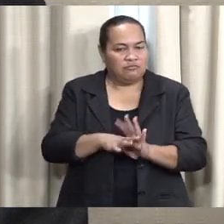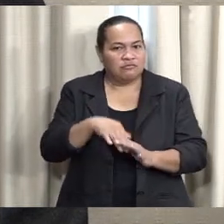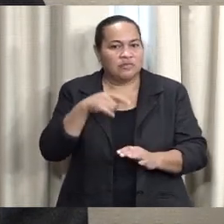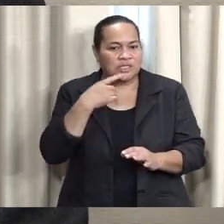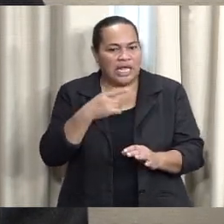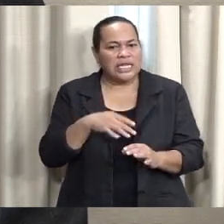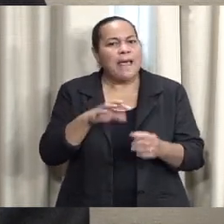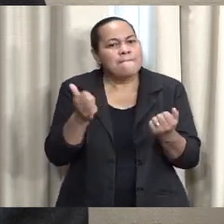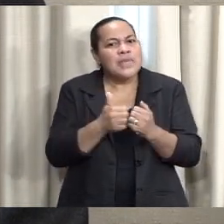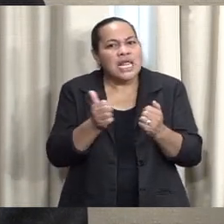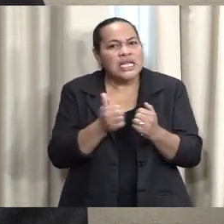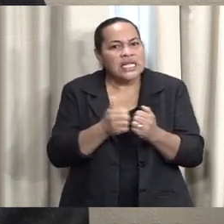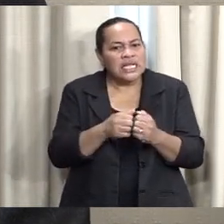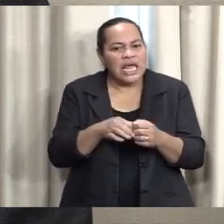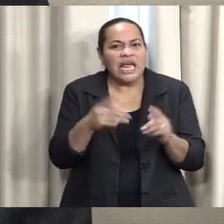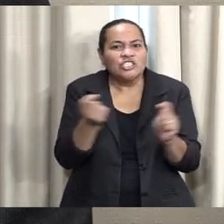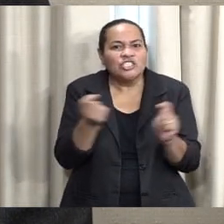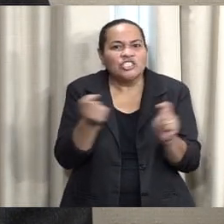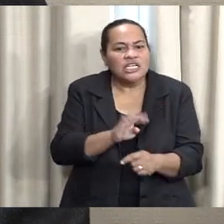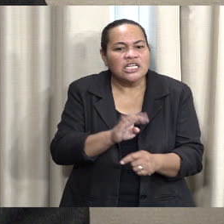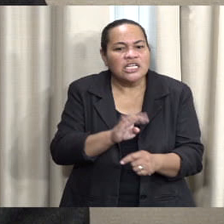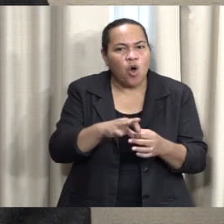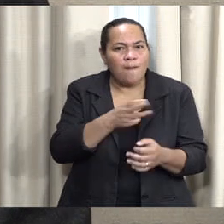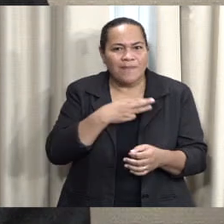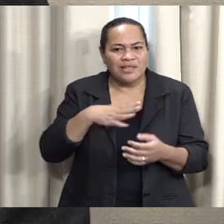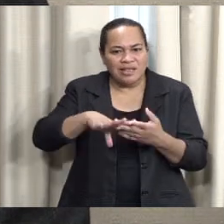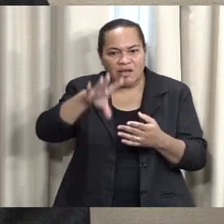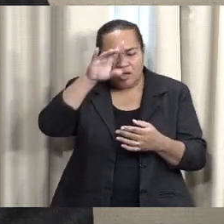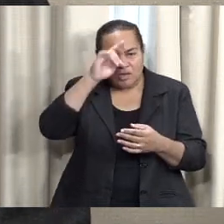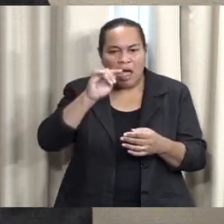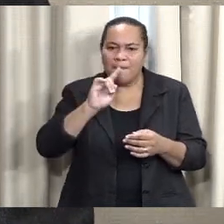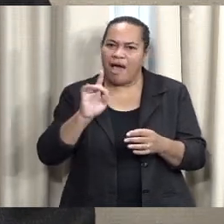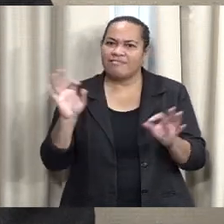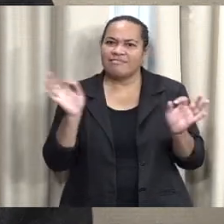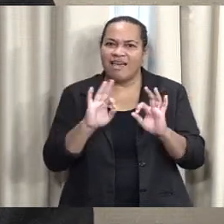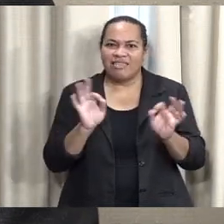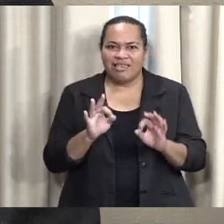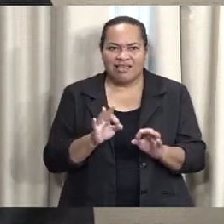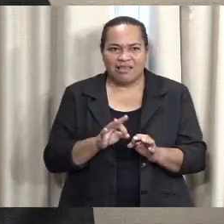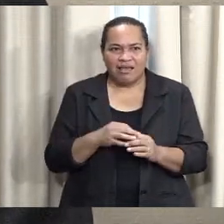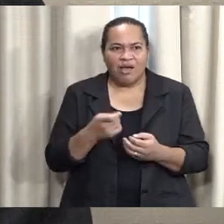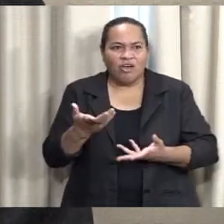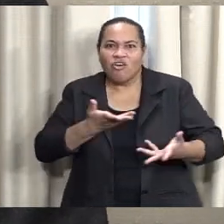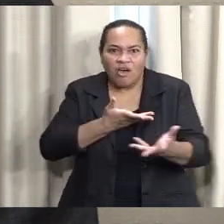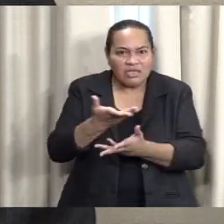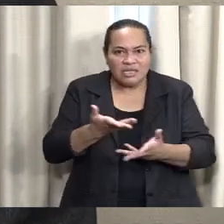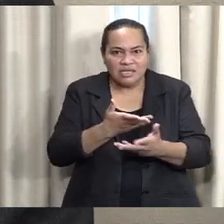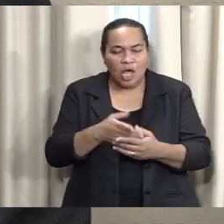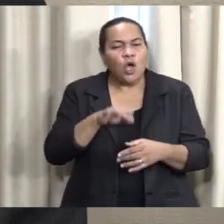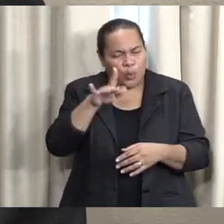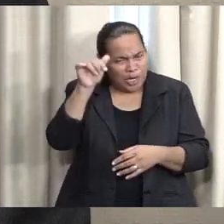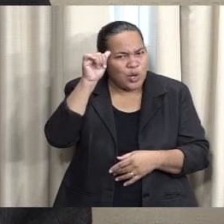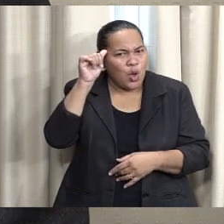system without any consultation. And Felix, you know that we've been calling for